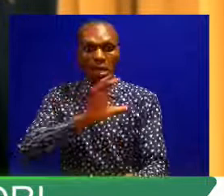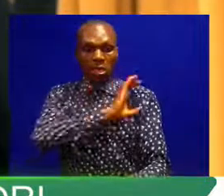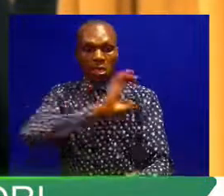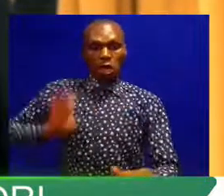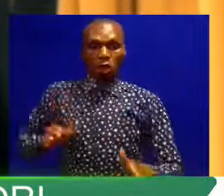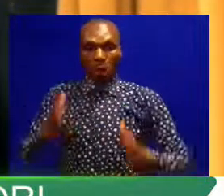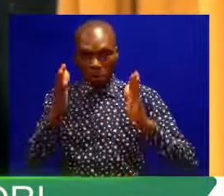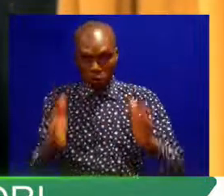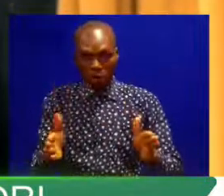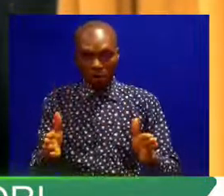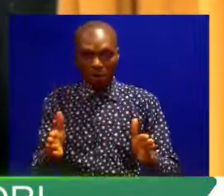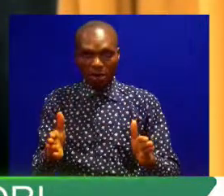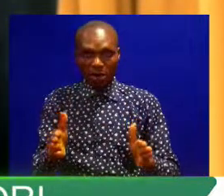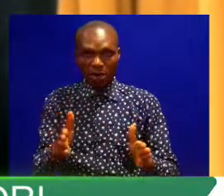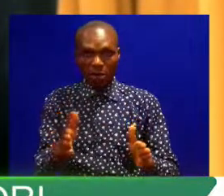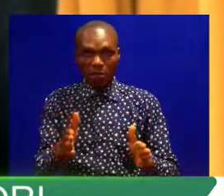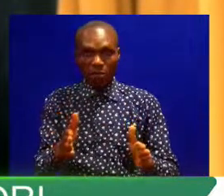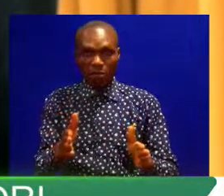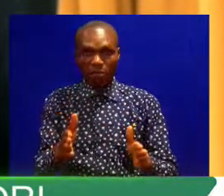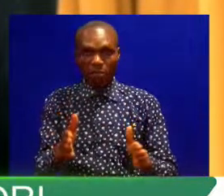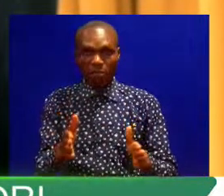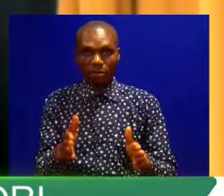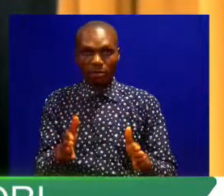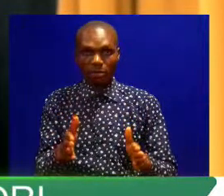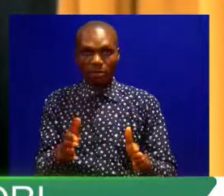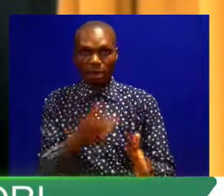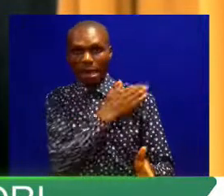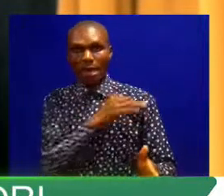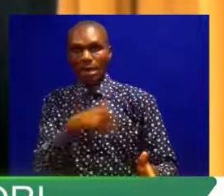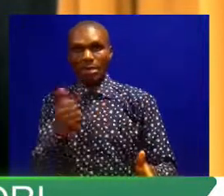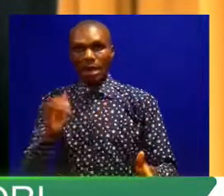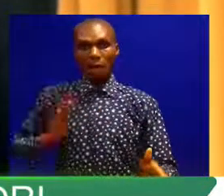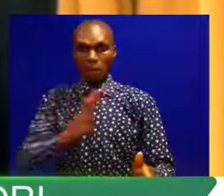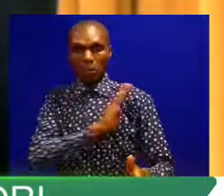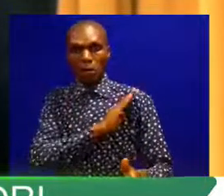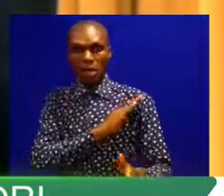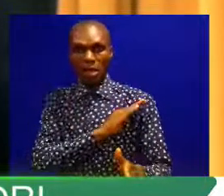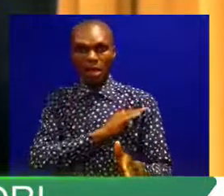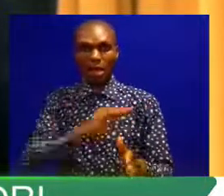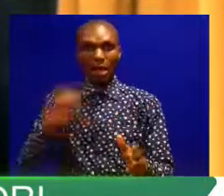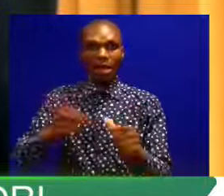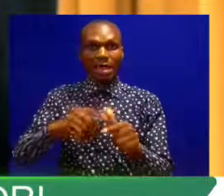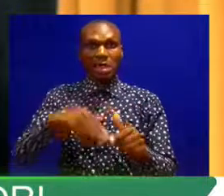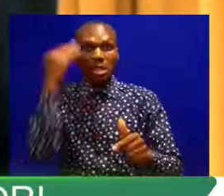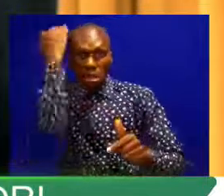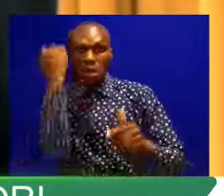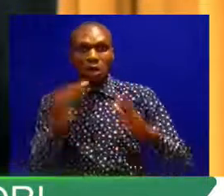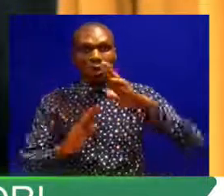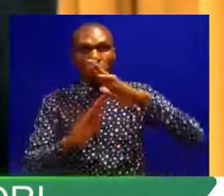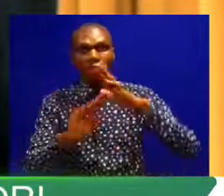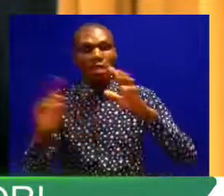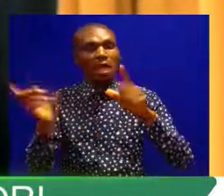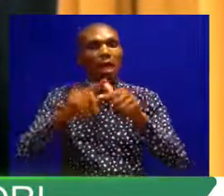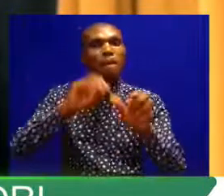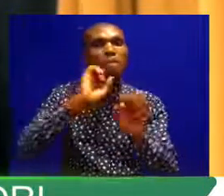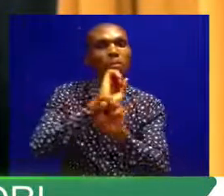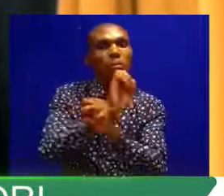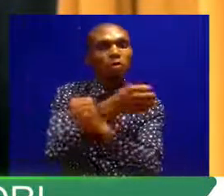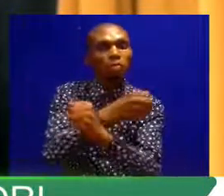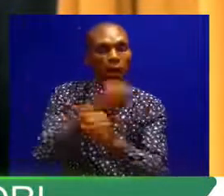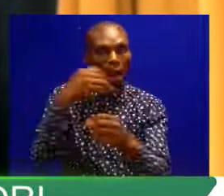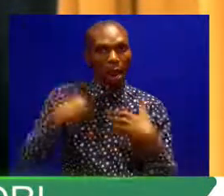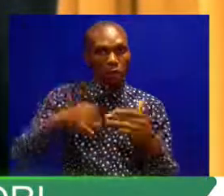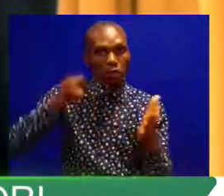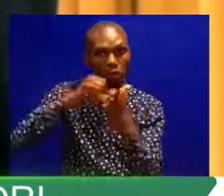and other internal organs This court will not be drawn into this dispute